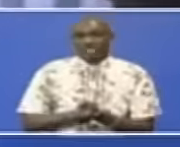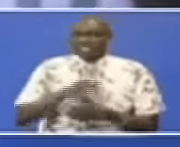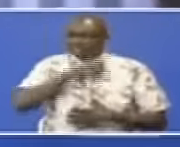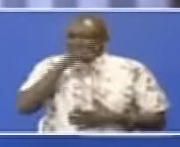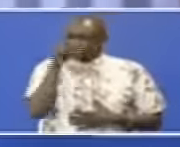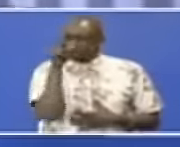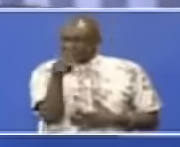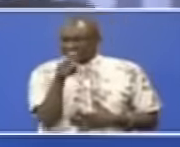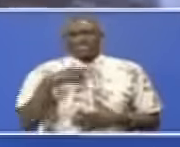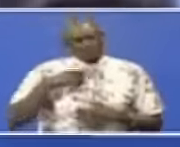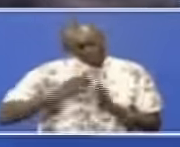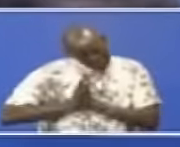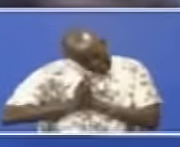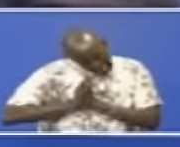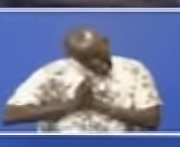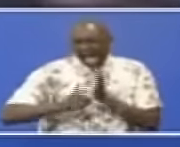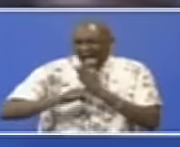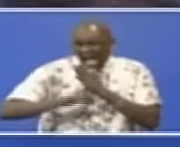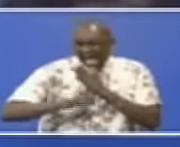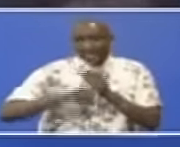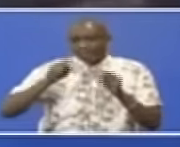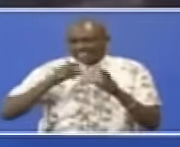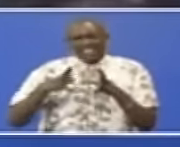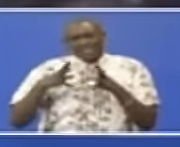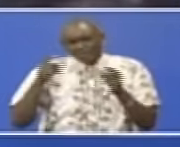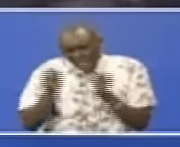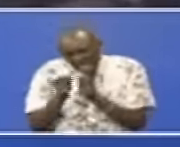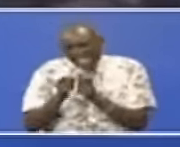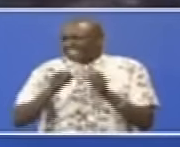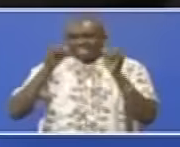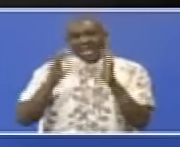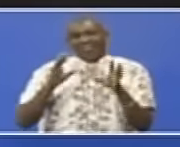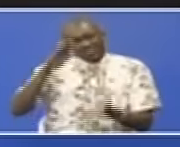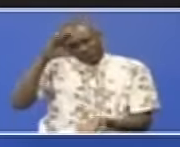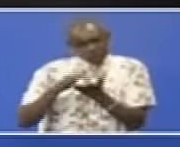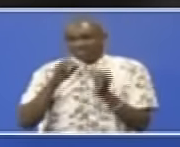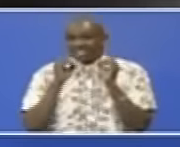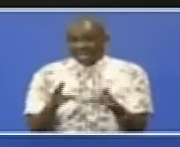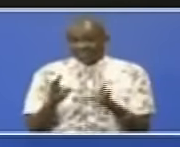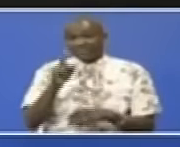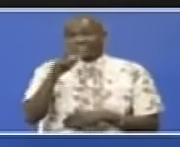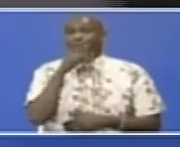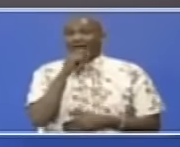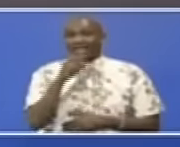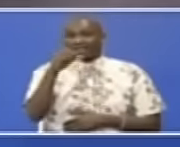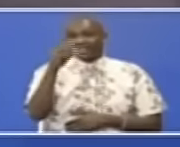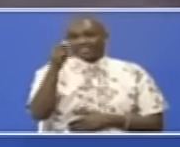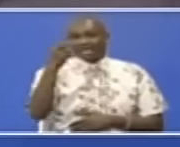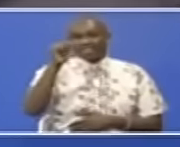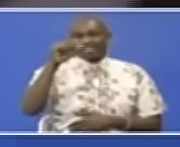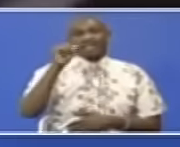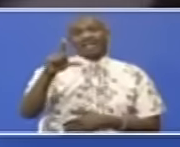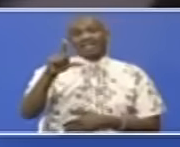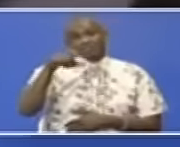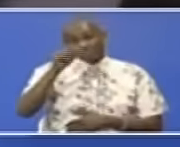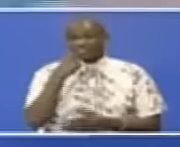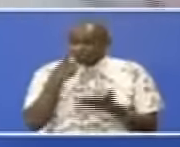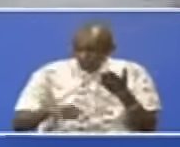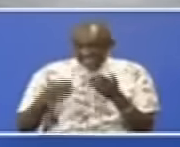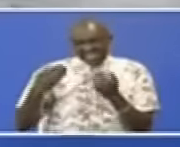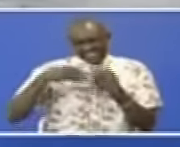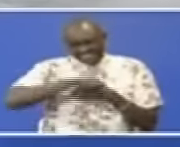Spiritually charged prayers doing little to ease the pangs of pain, biting Daniel Musila hard as the said